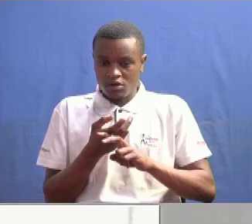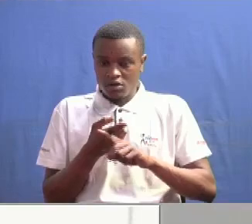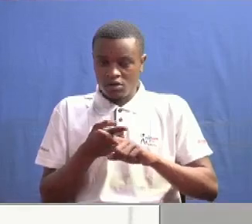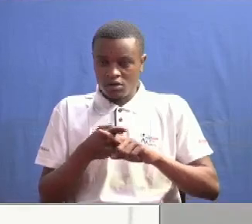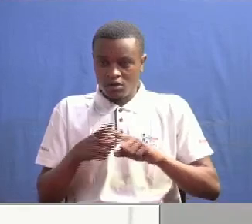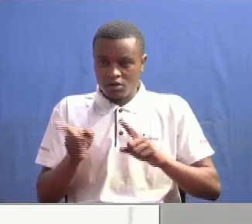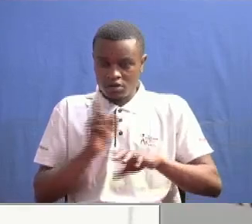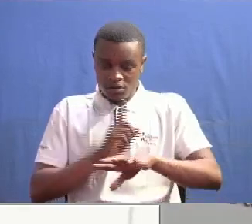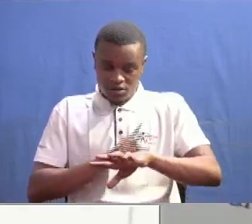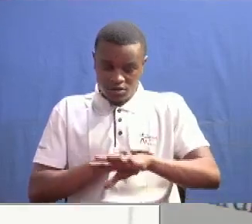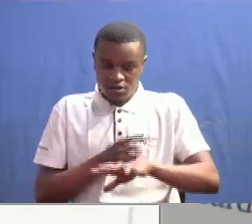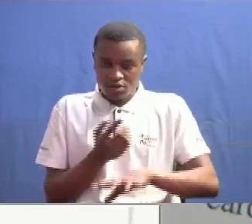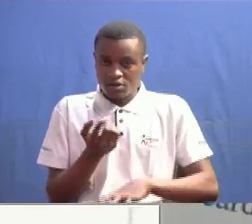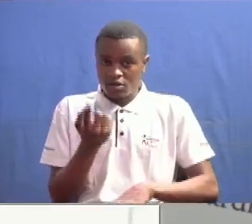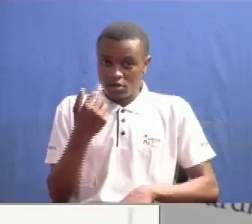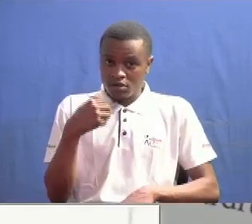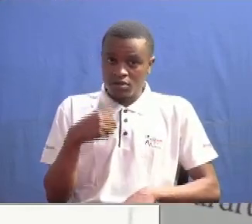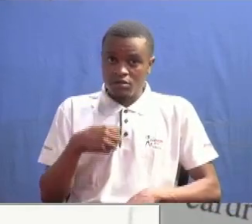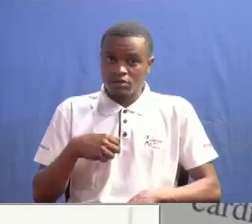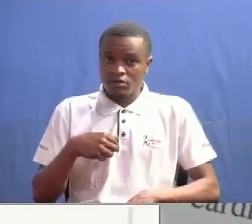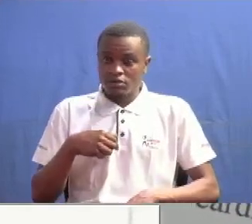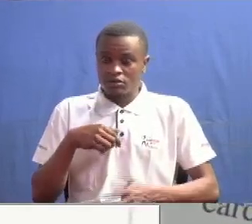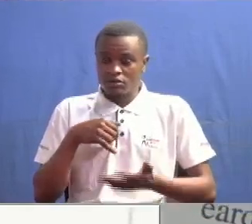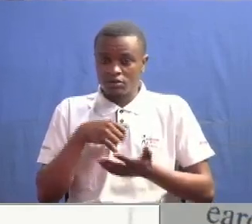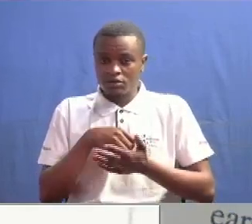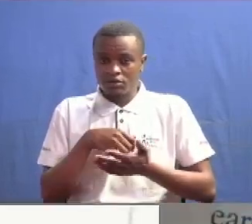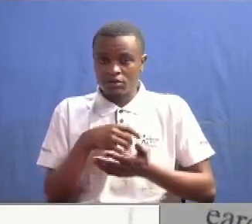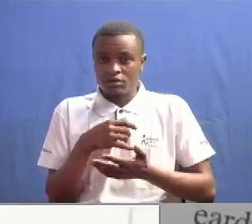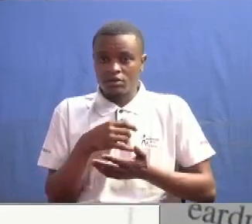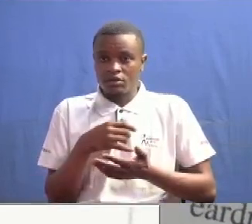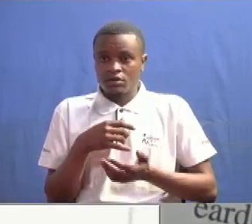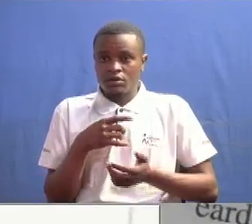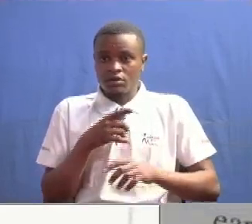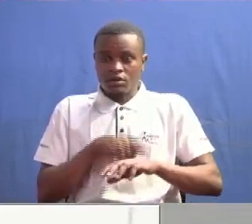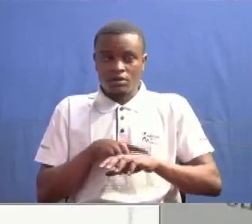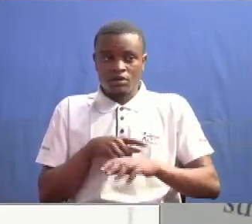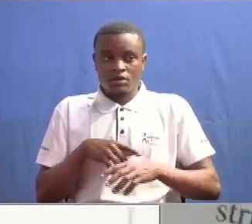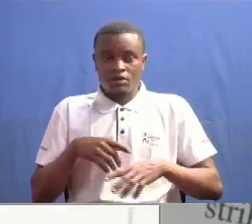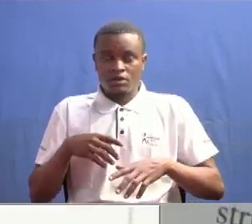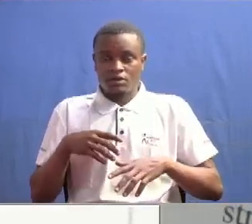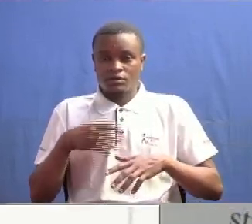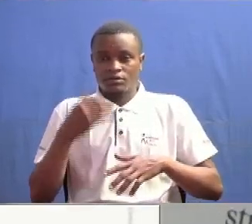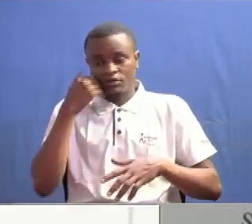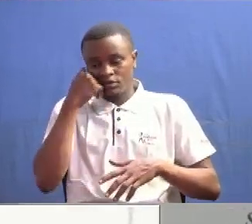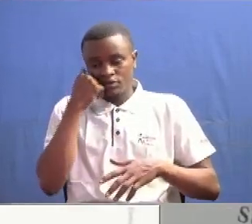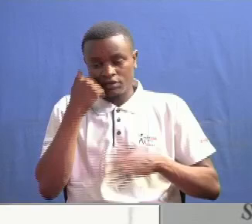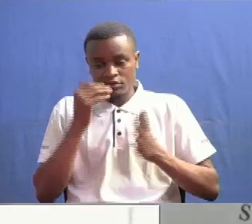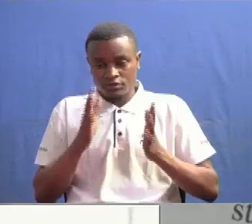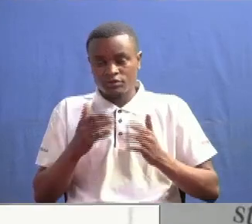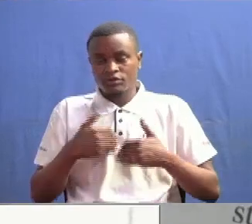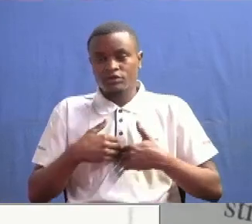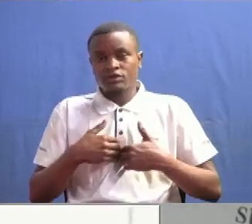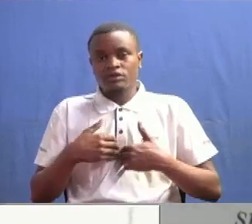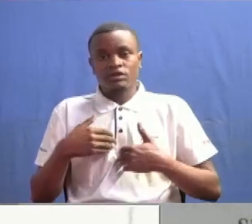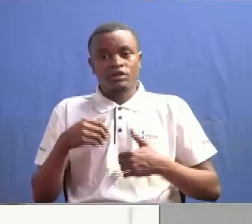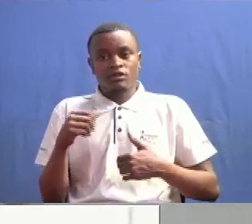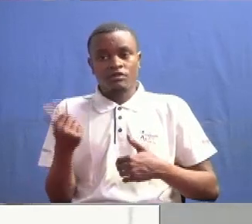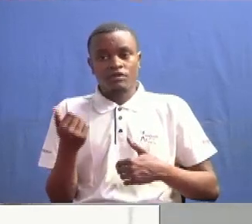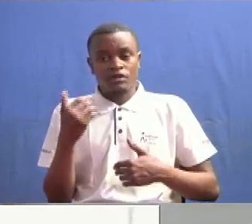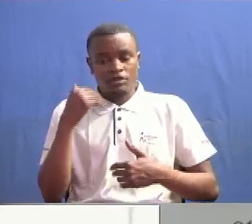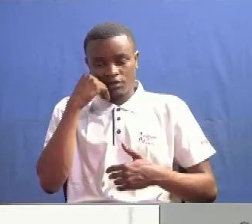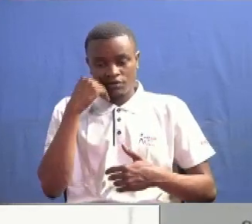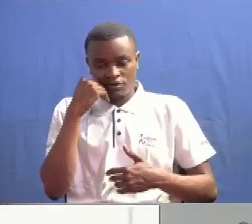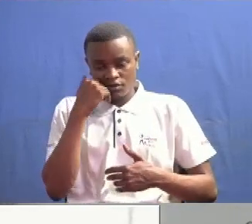comes, it comes when patients have other systemic infections, or you have other conditions